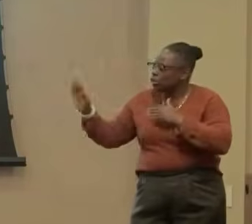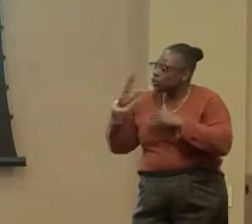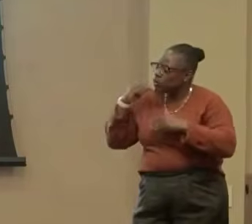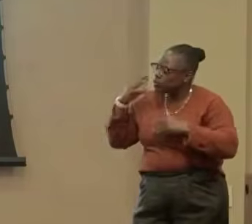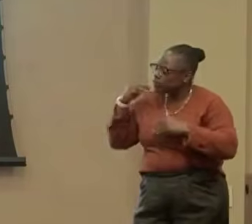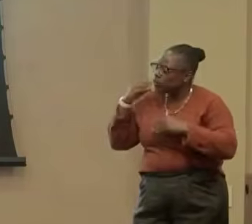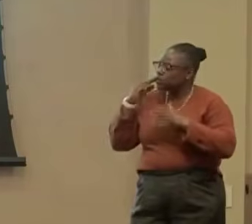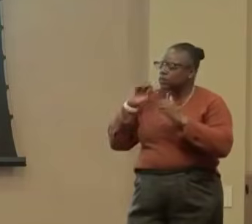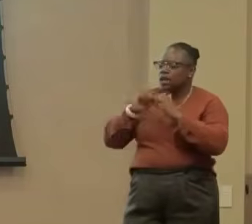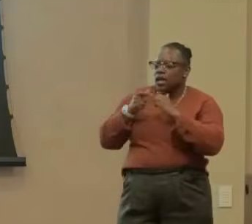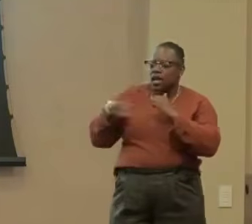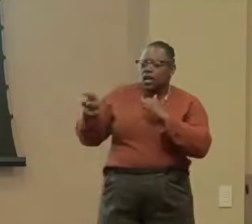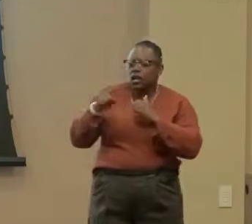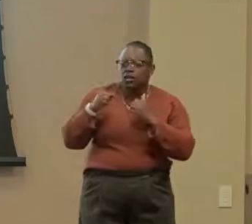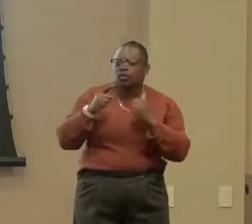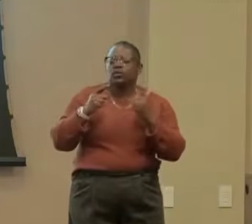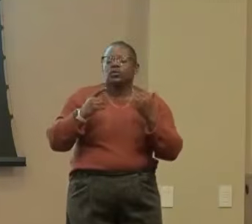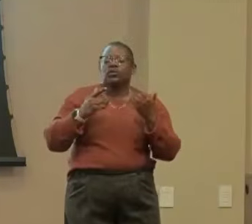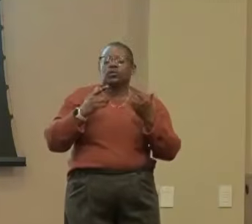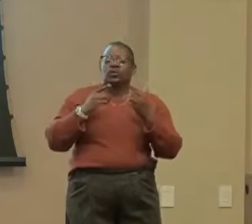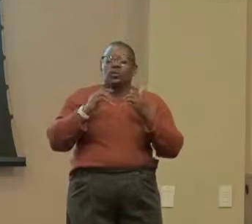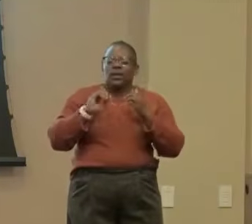on how you handled situations when you couldn't show up.